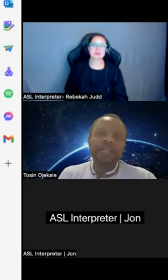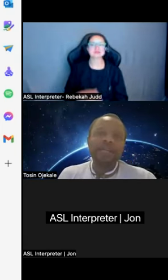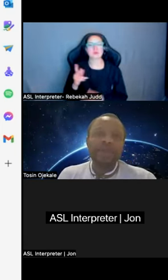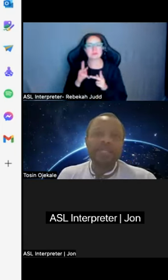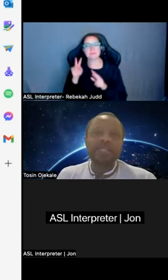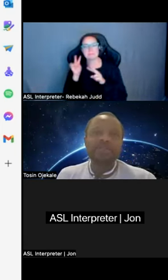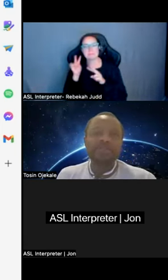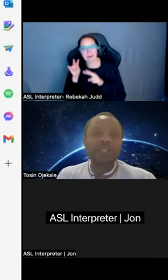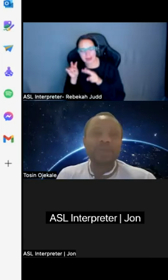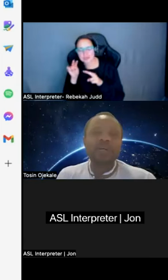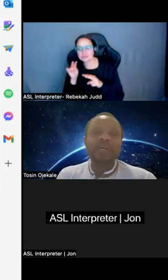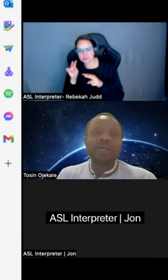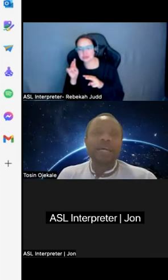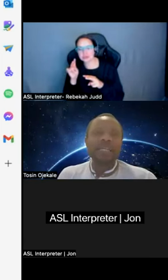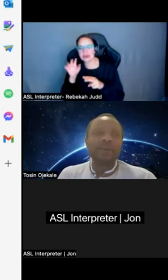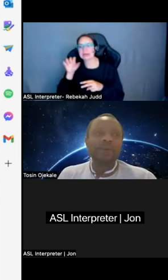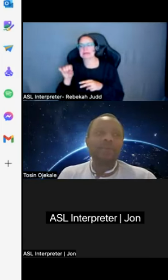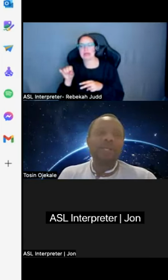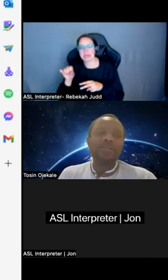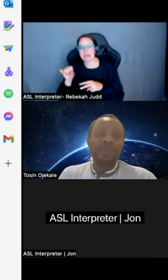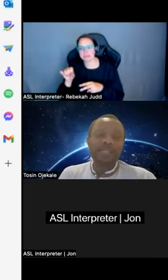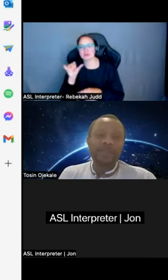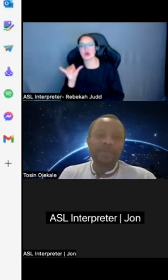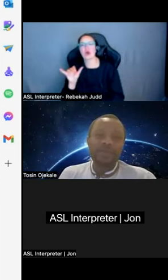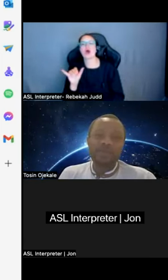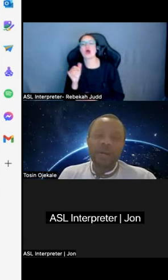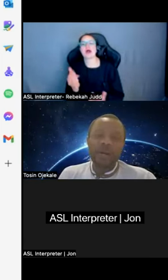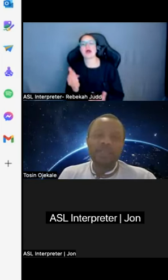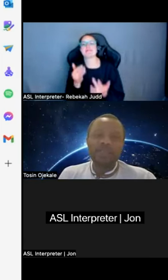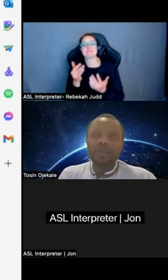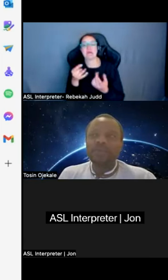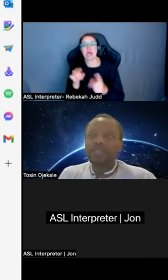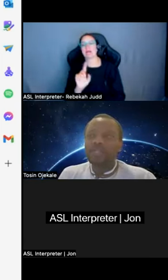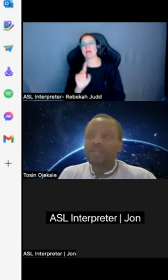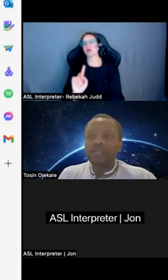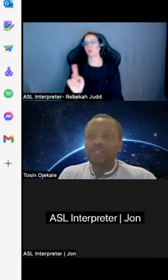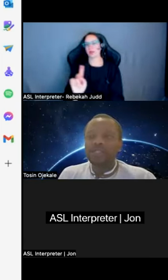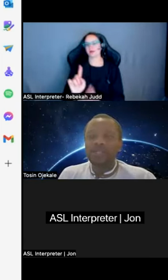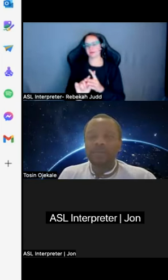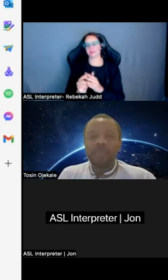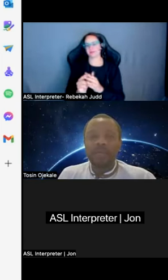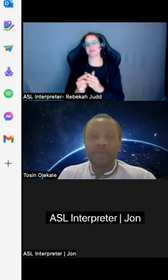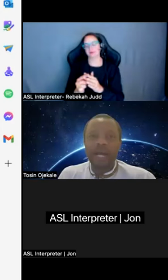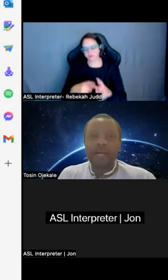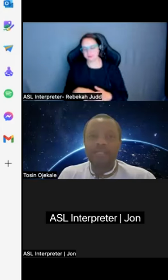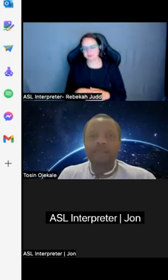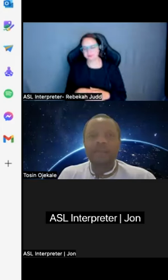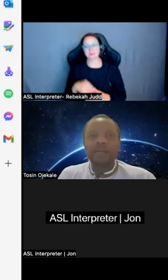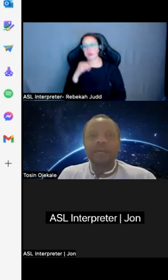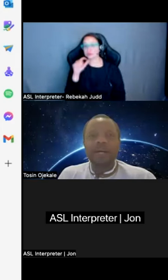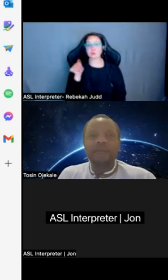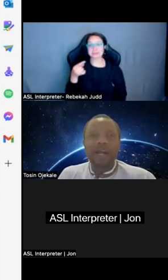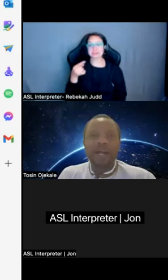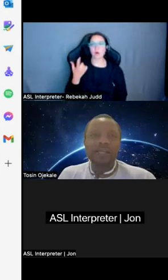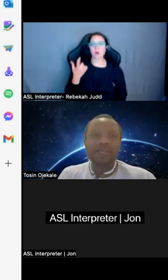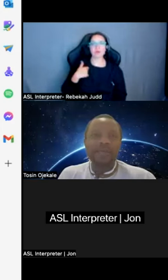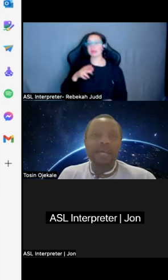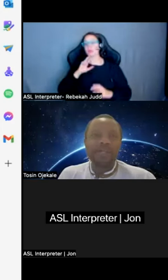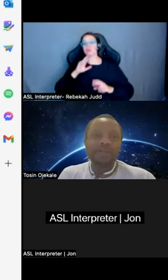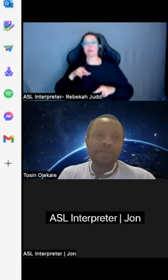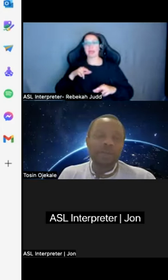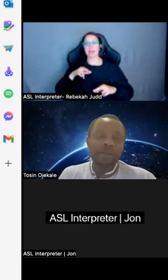on a daily basis to make sure that they know when something is about to go bad. So it's not just about being reactive. Fire